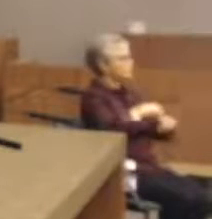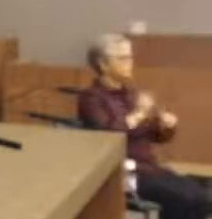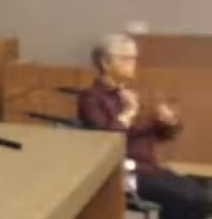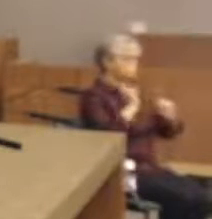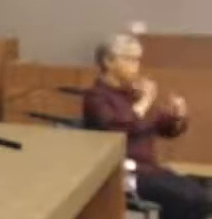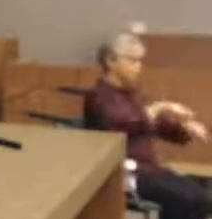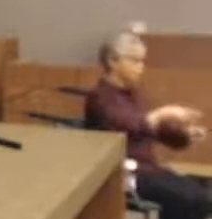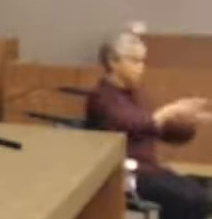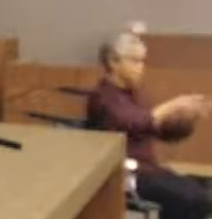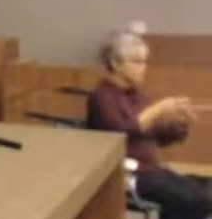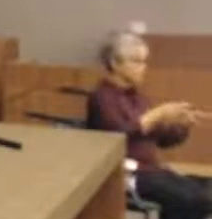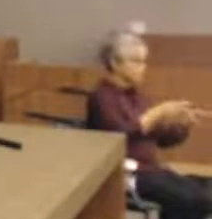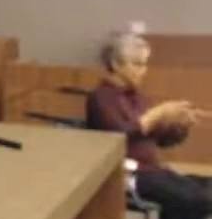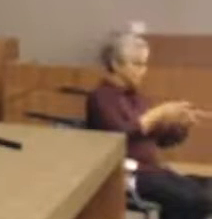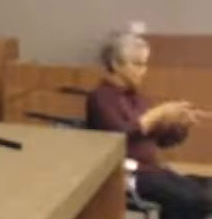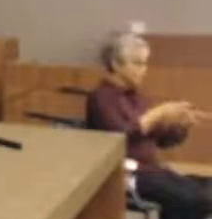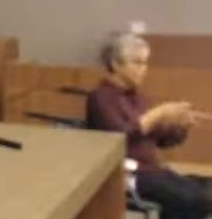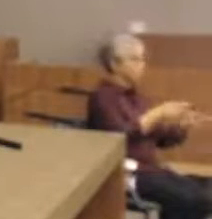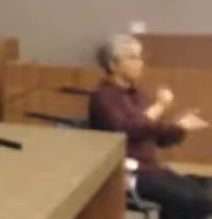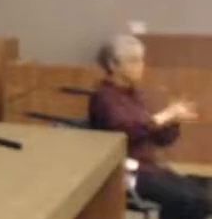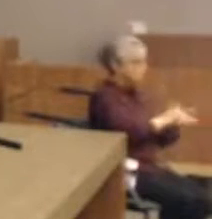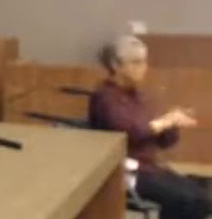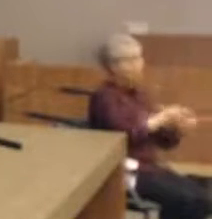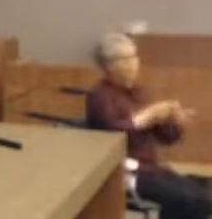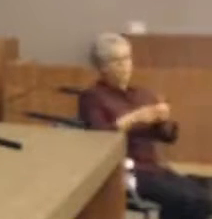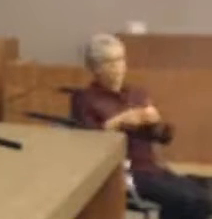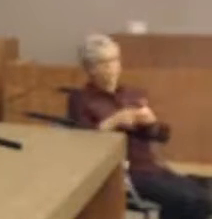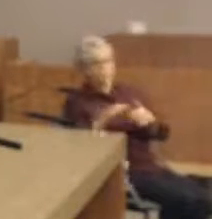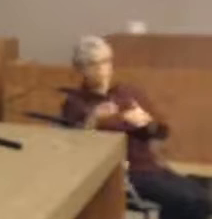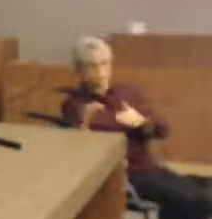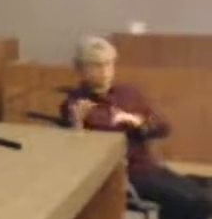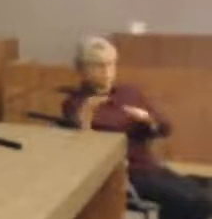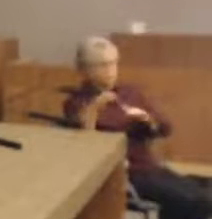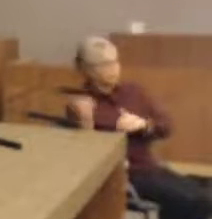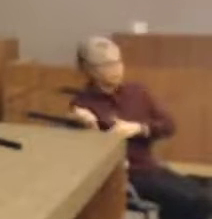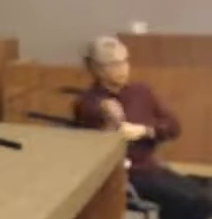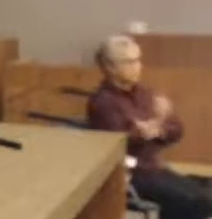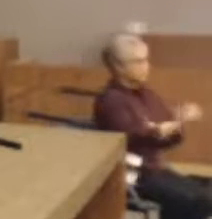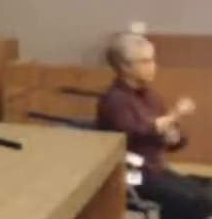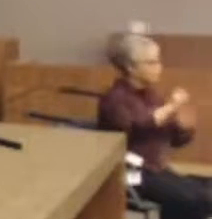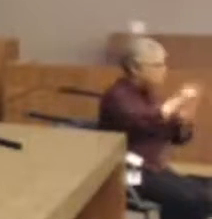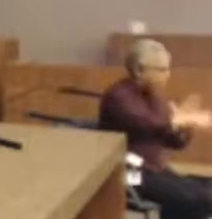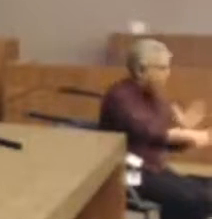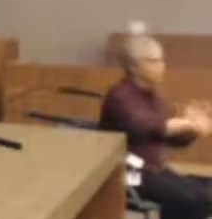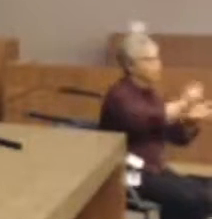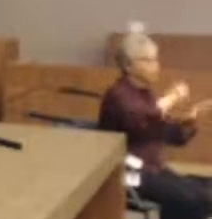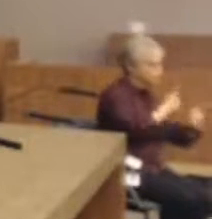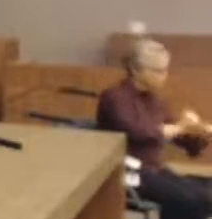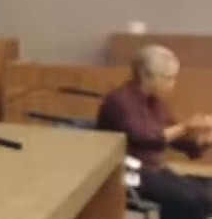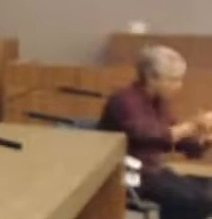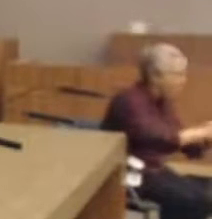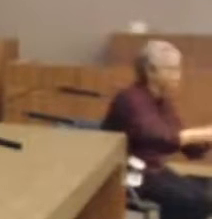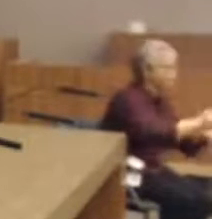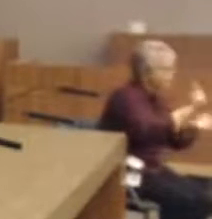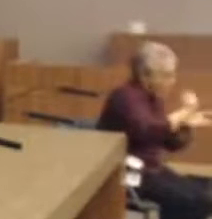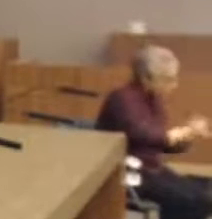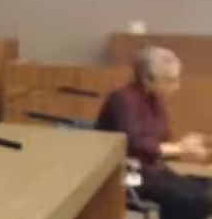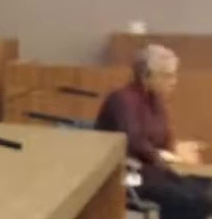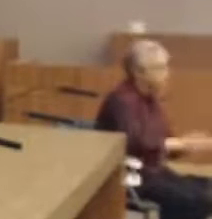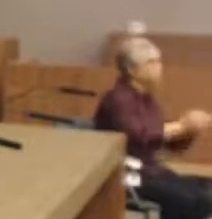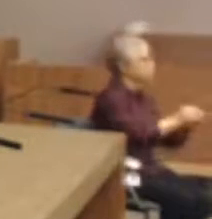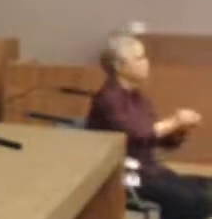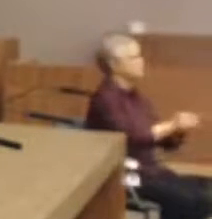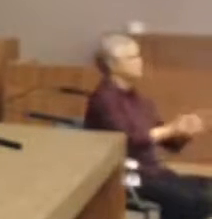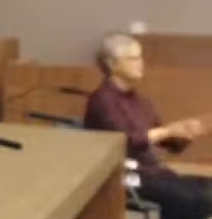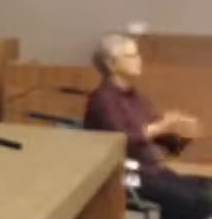and sit them down. And so, I mean, I get the real life restrictions around that. But what we've been trying to do in San Francisco